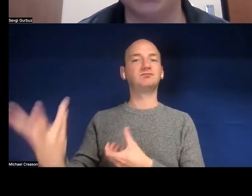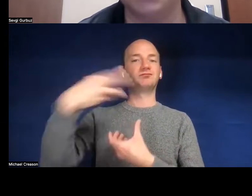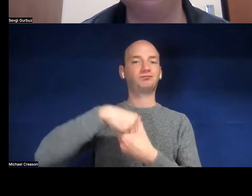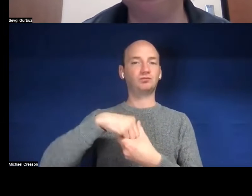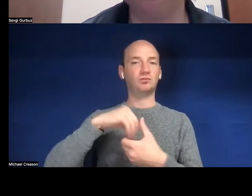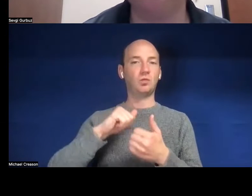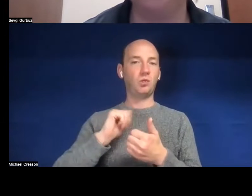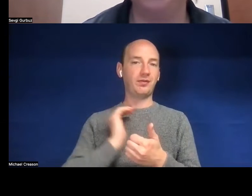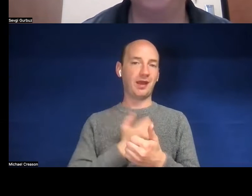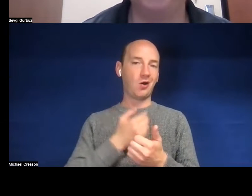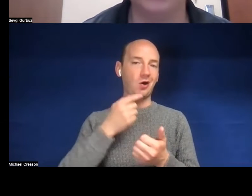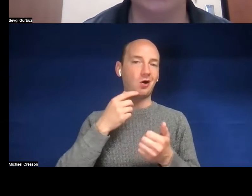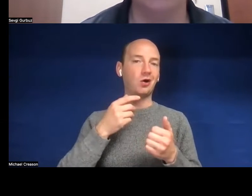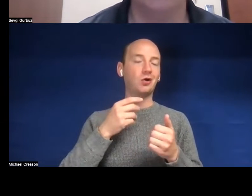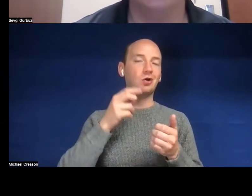human-computer interaction.